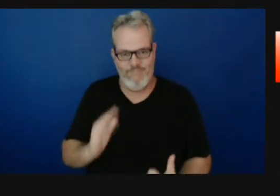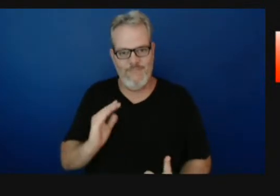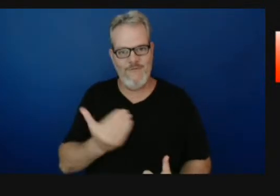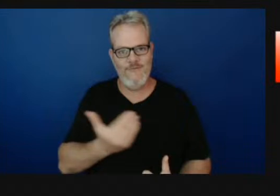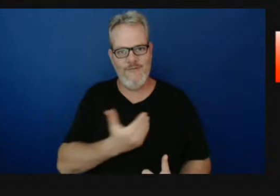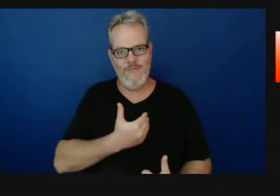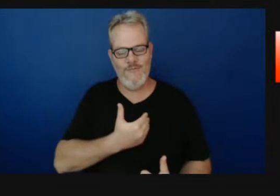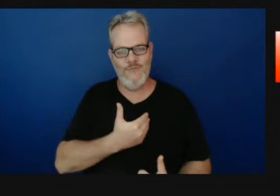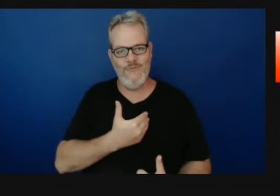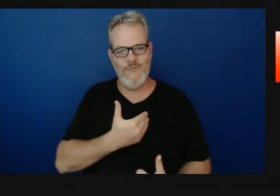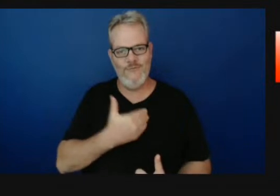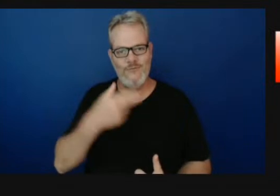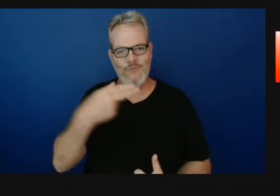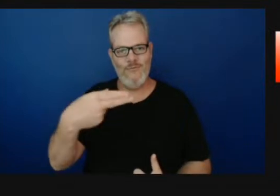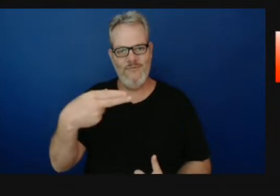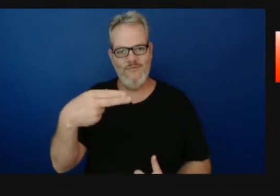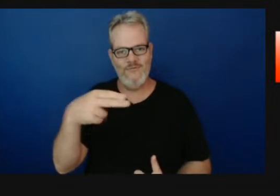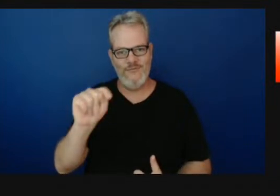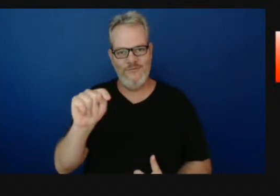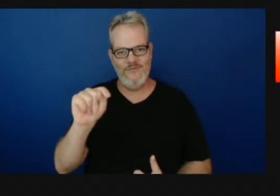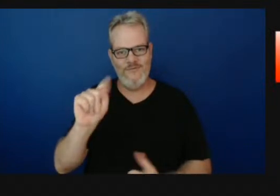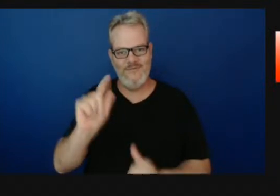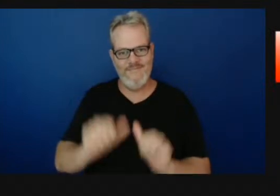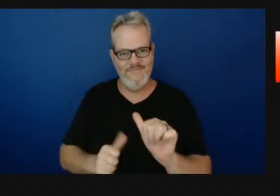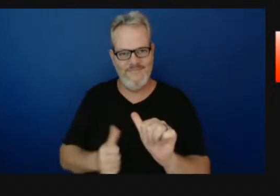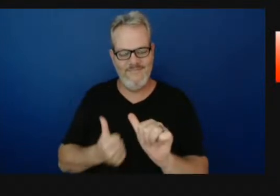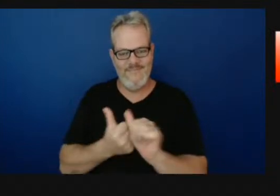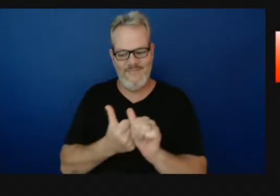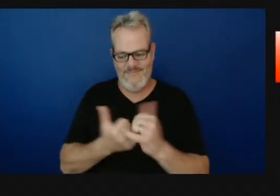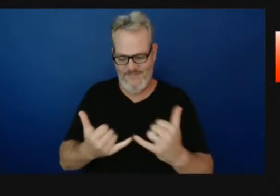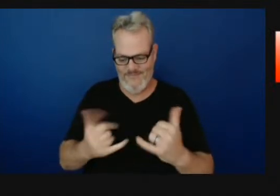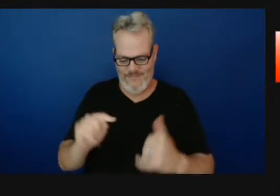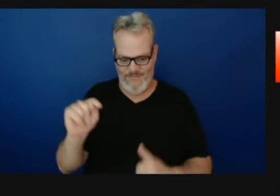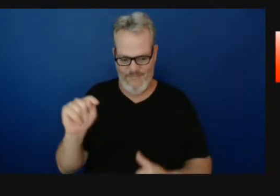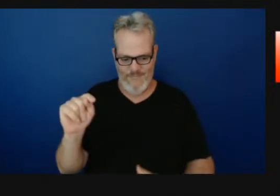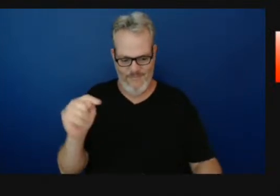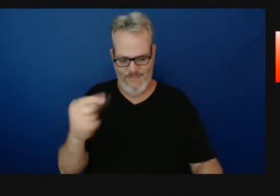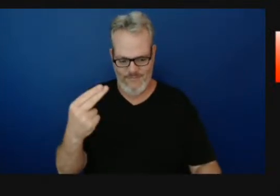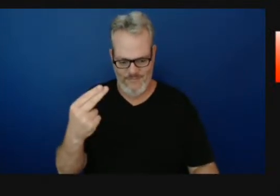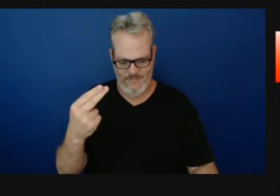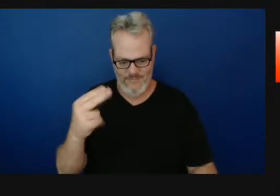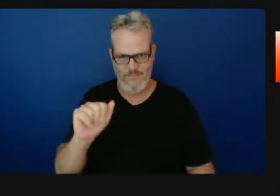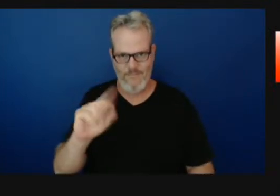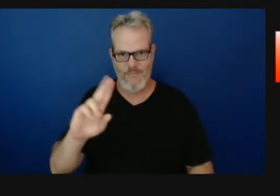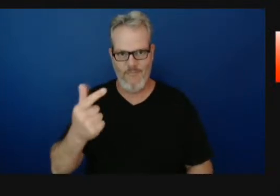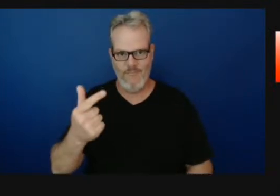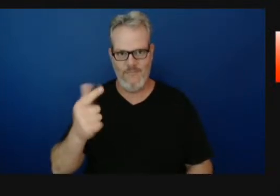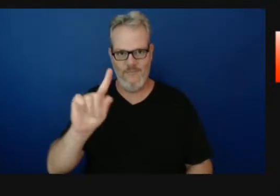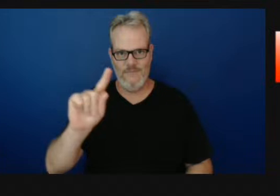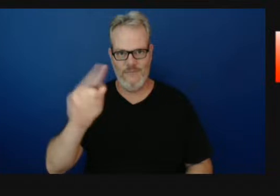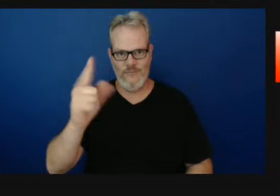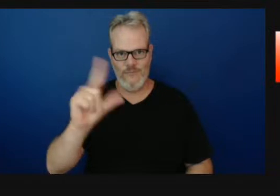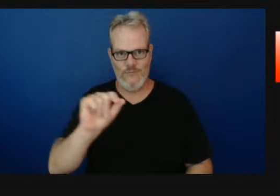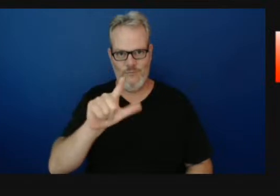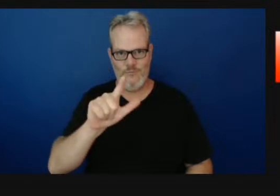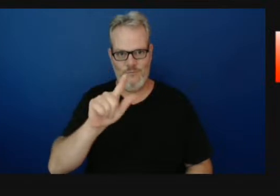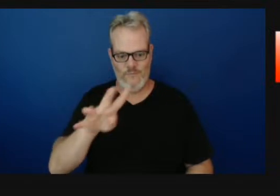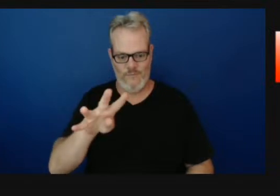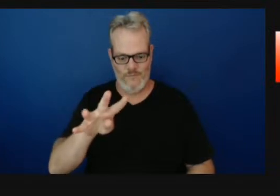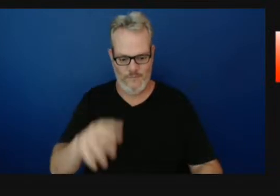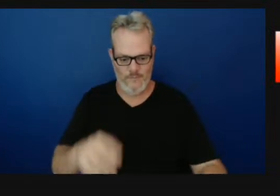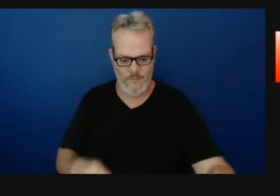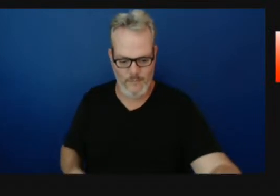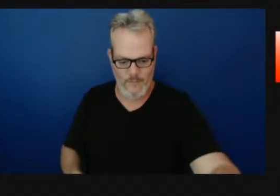Tracker update for Thursday, August 1st, 2024. It's been a little less